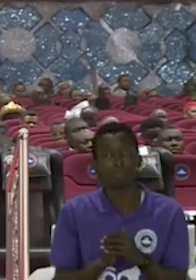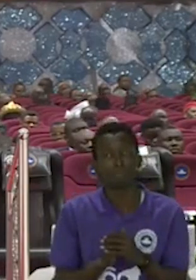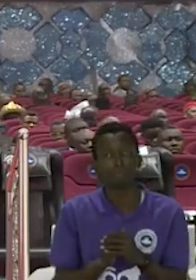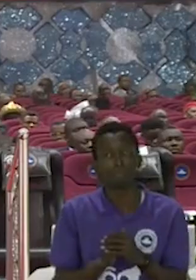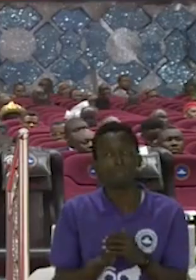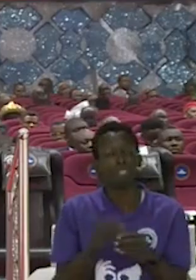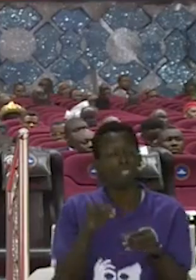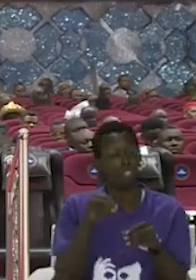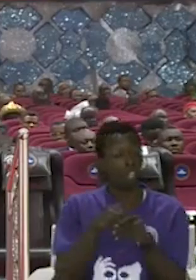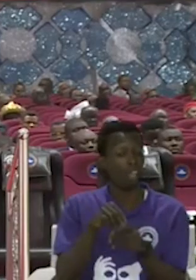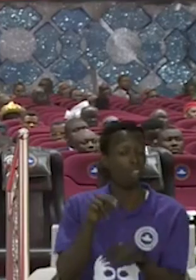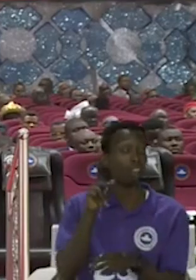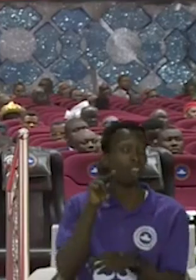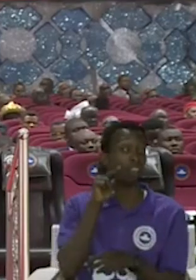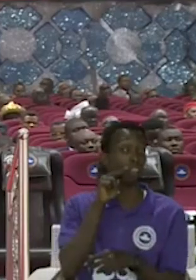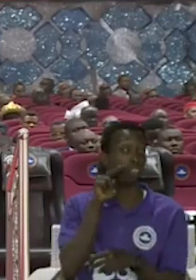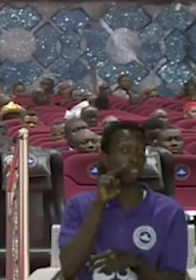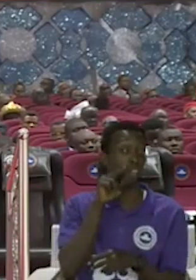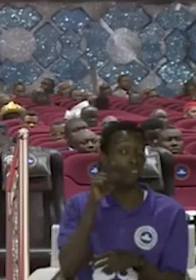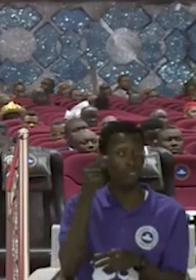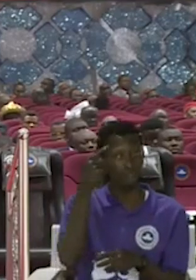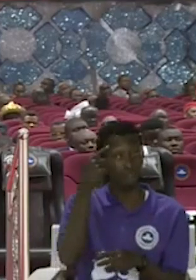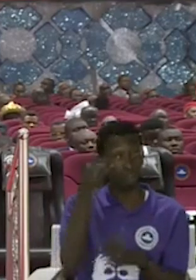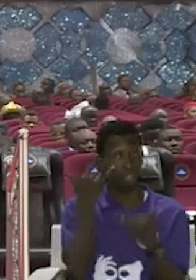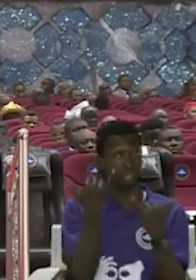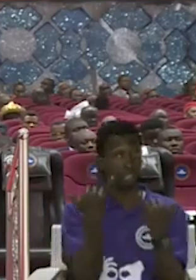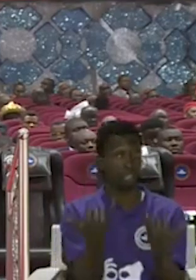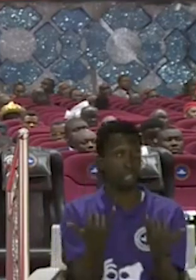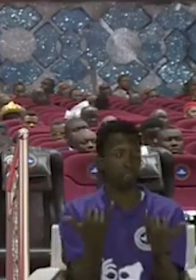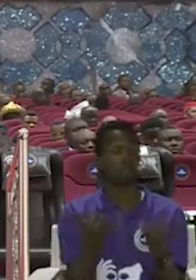in Nigeria at least for now,